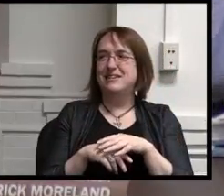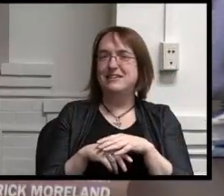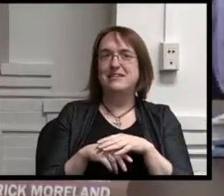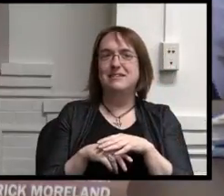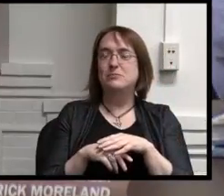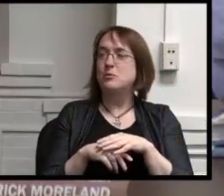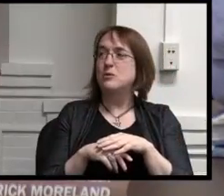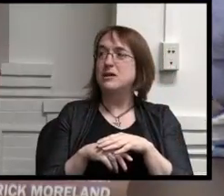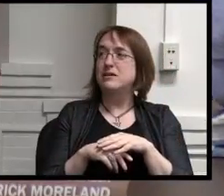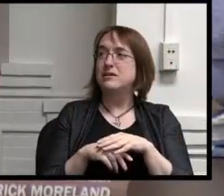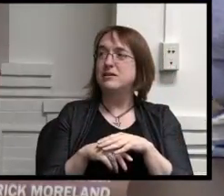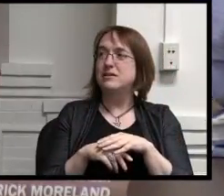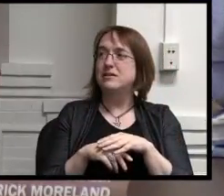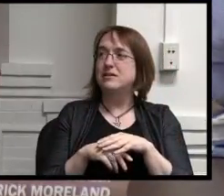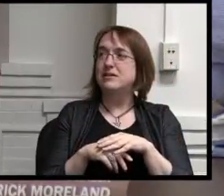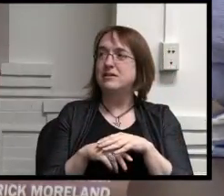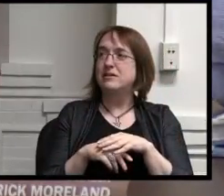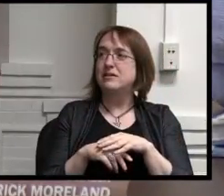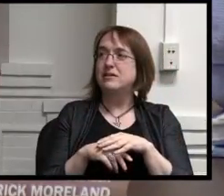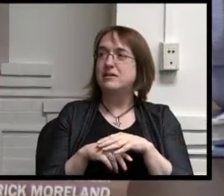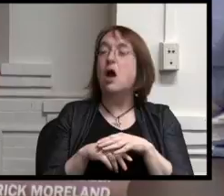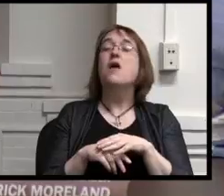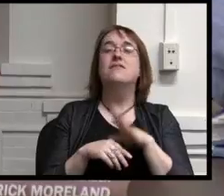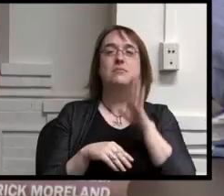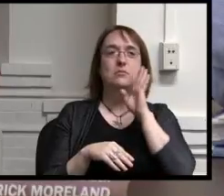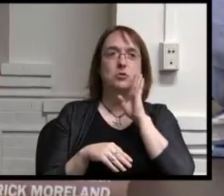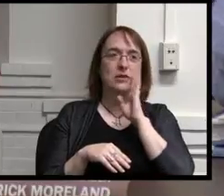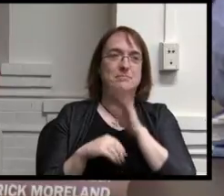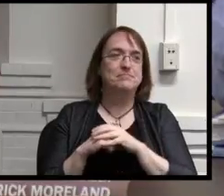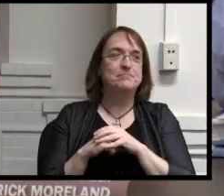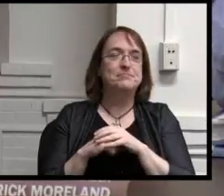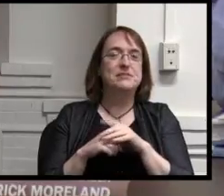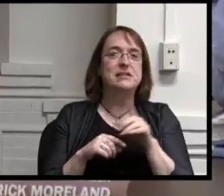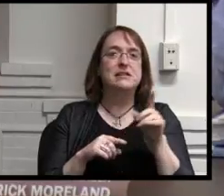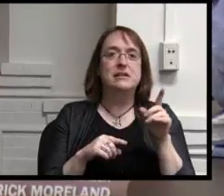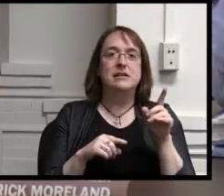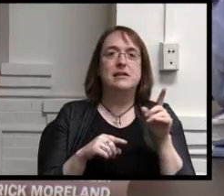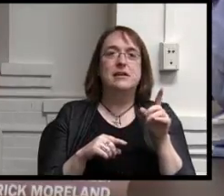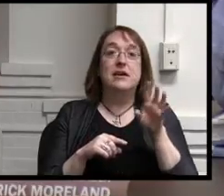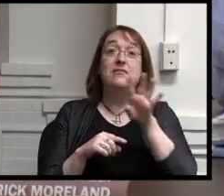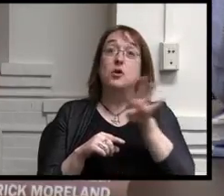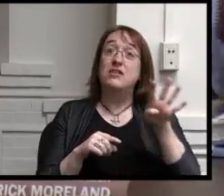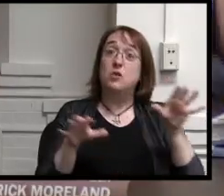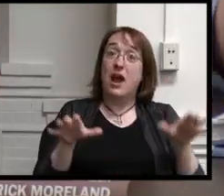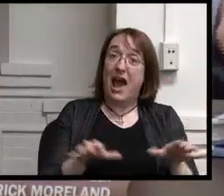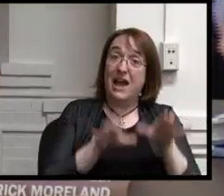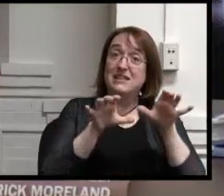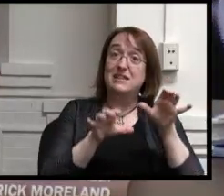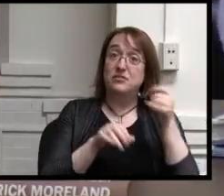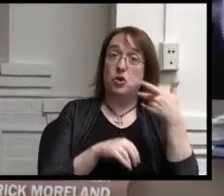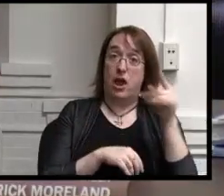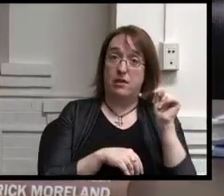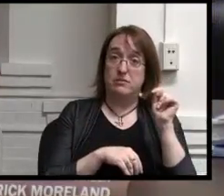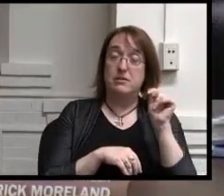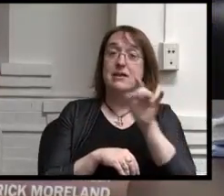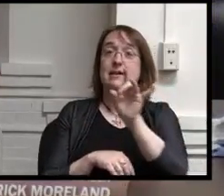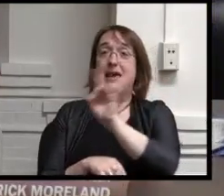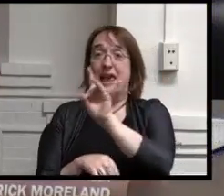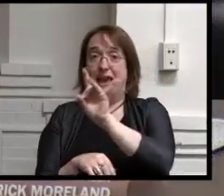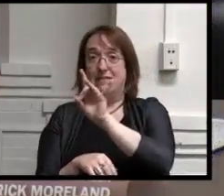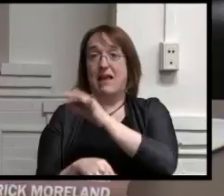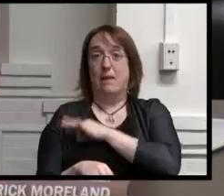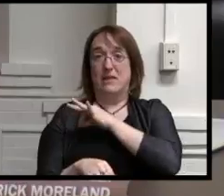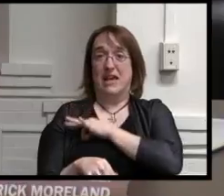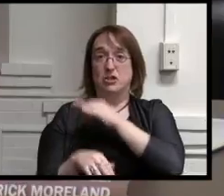And finally, the grant report shows that we have 44 active grants and 8 grants in the application process. And there's